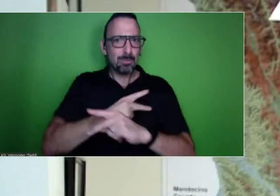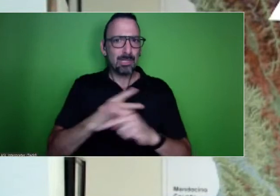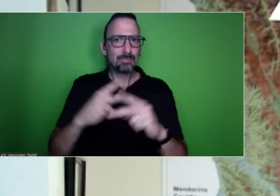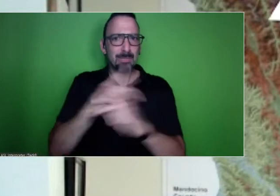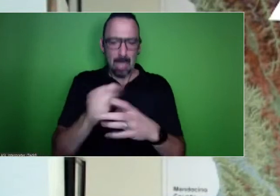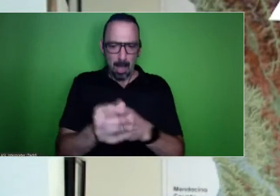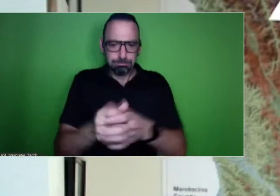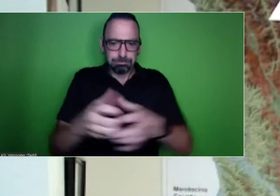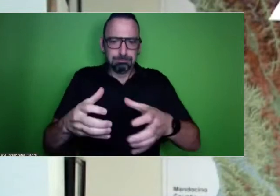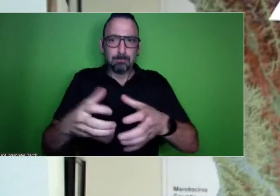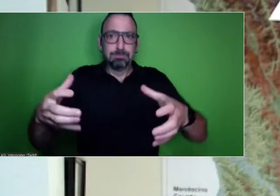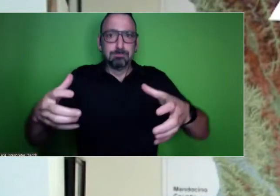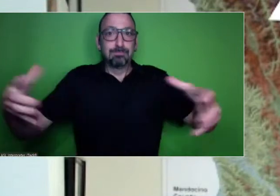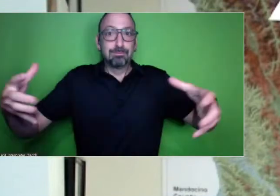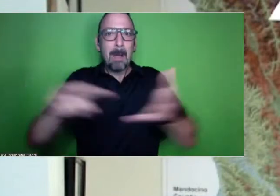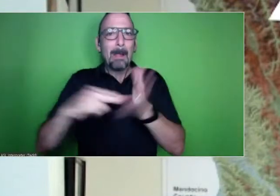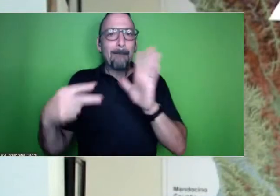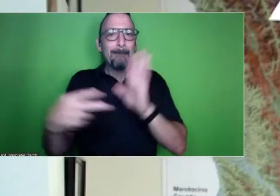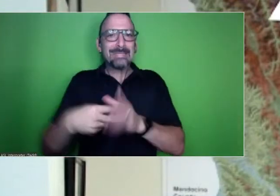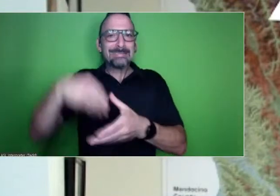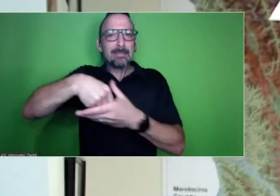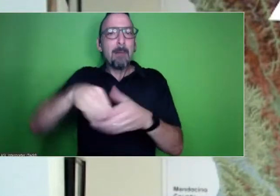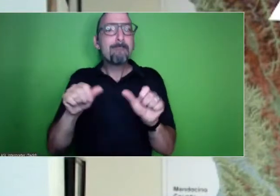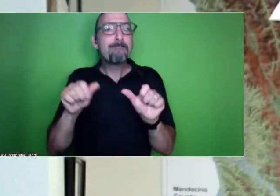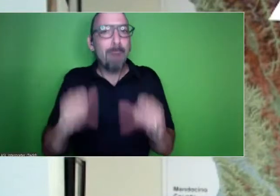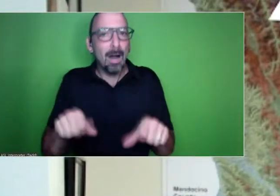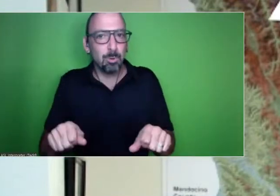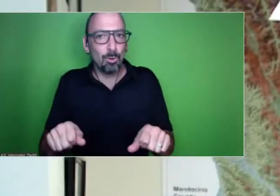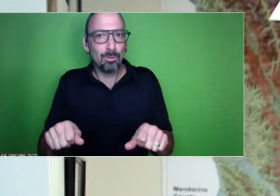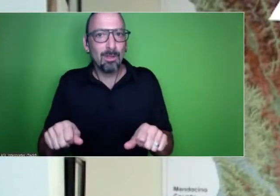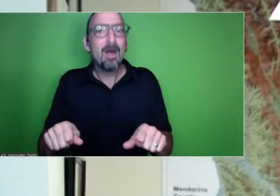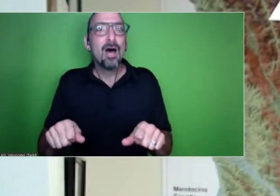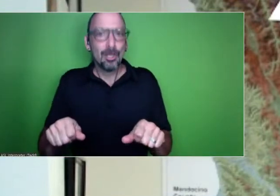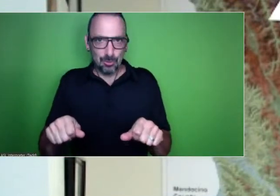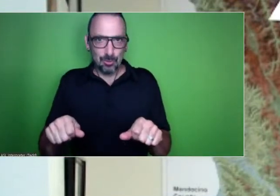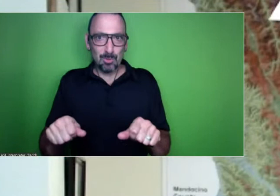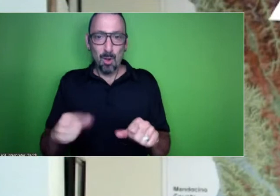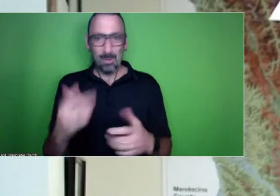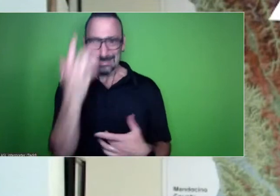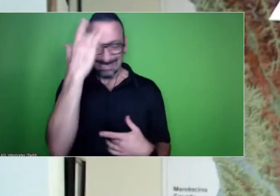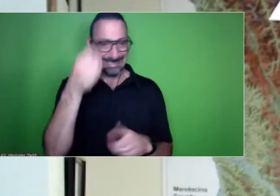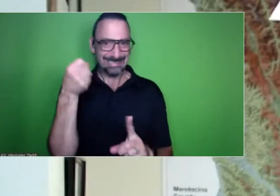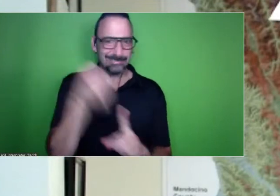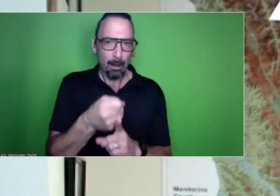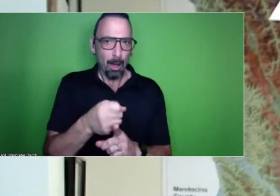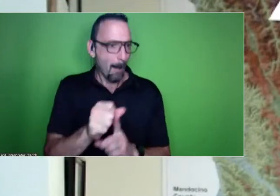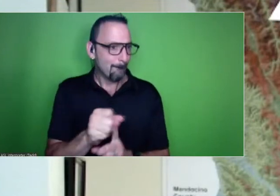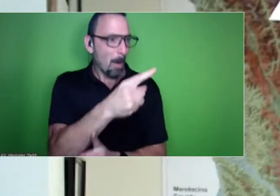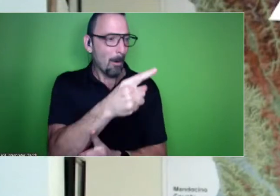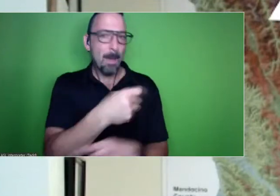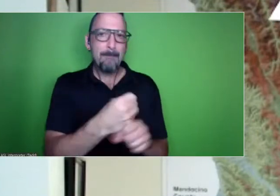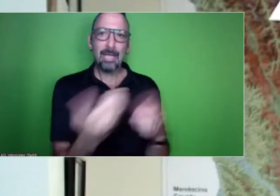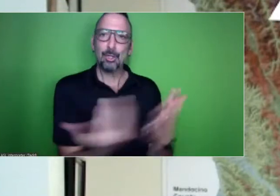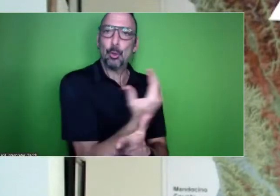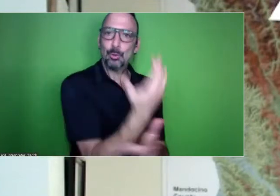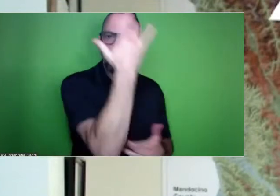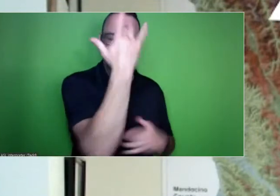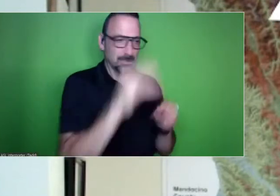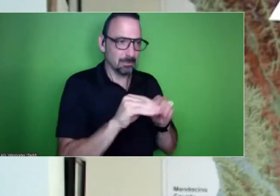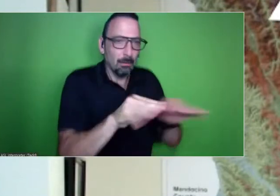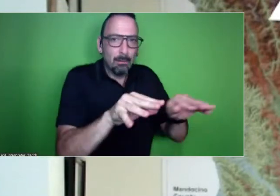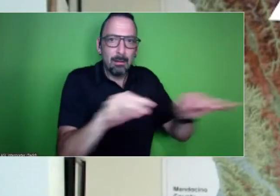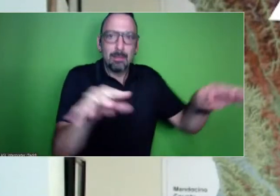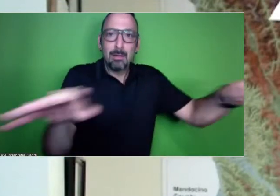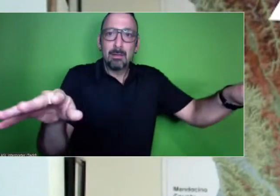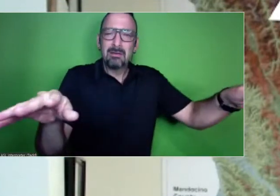chance there's going to be a mutation. And many of those mutations, they don't mean anything. Many of them are actually